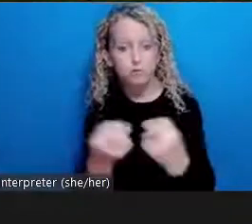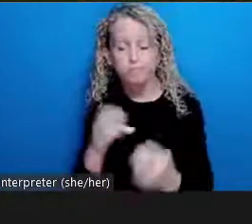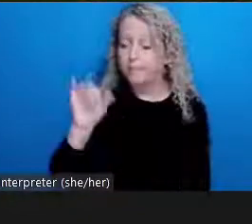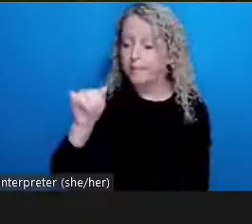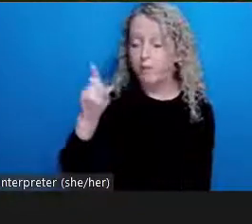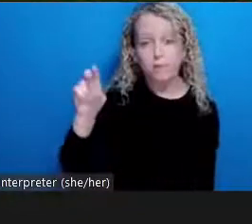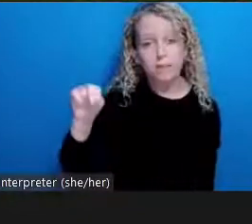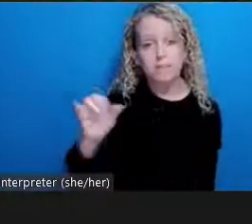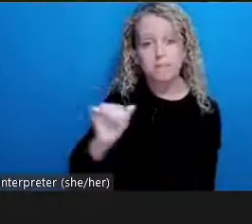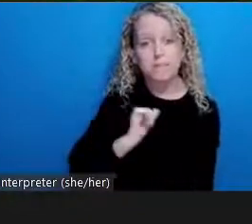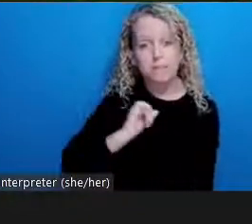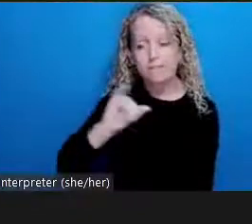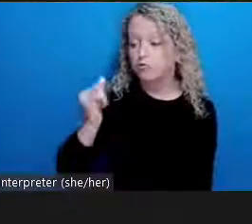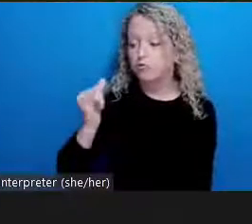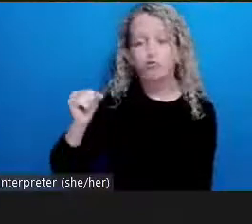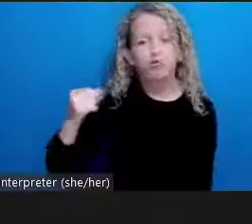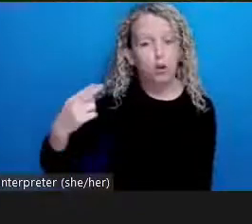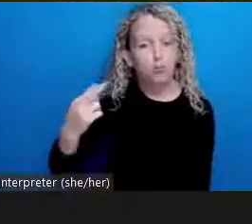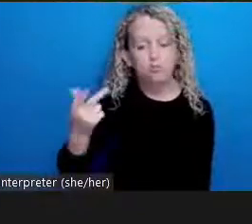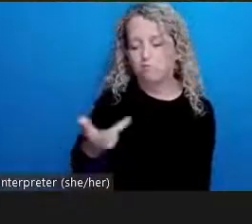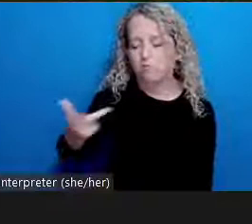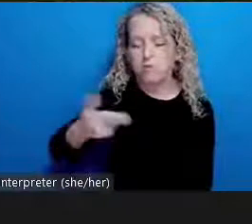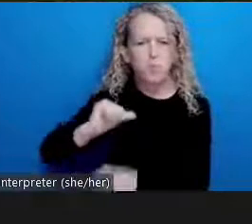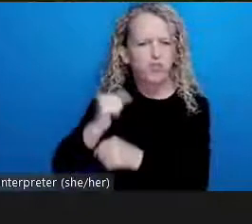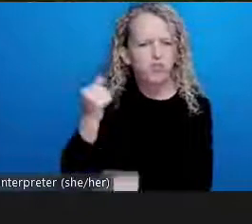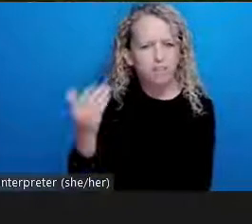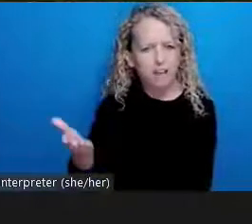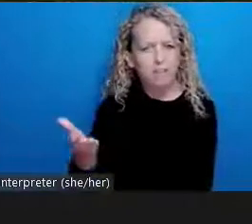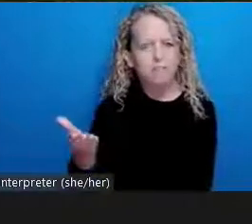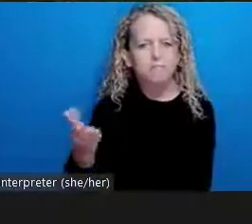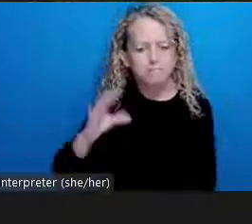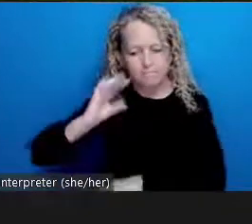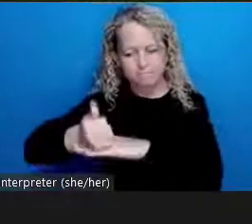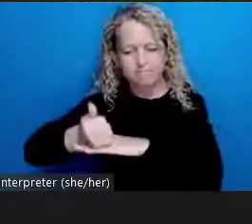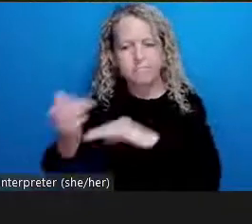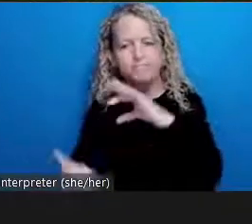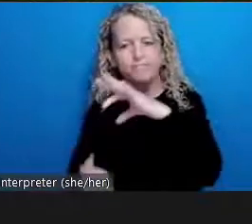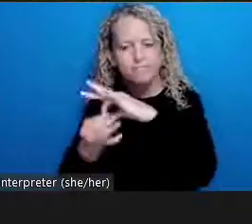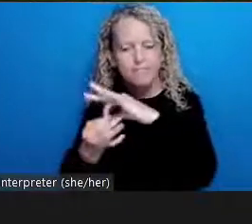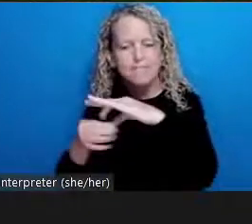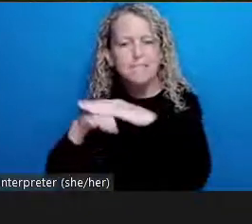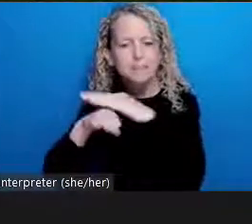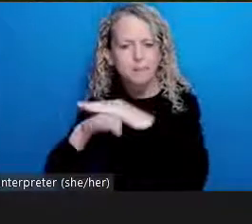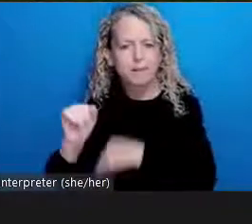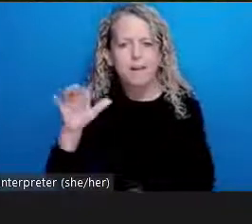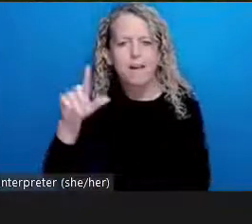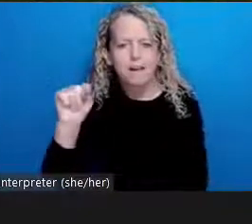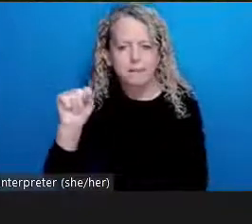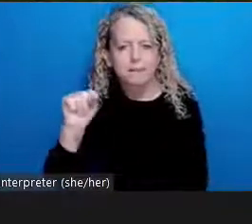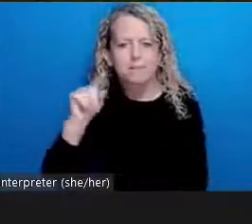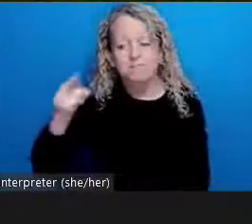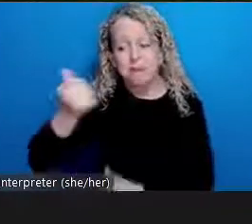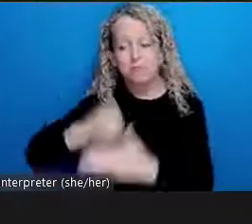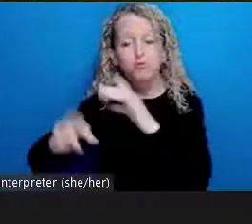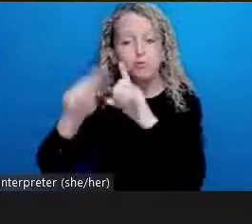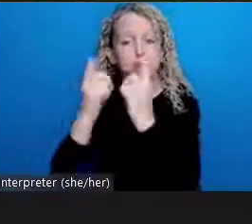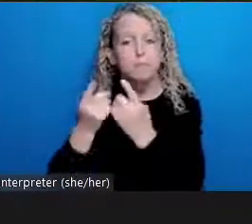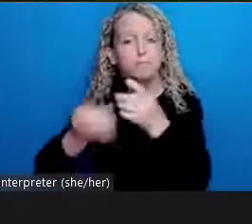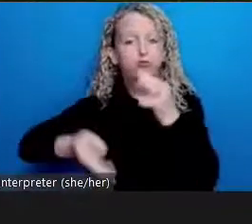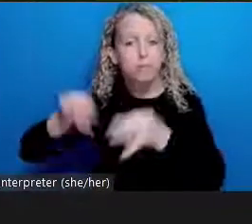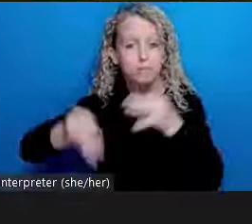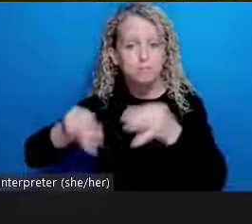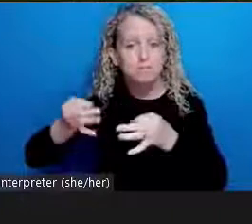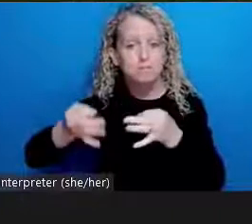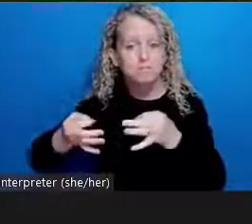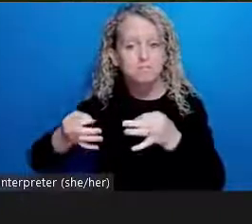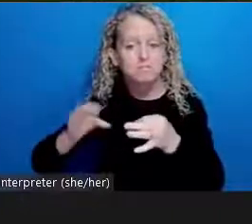Josh work at. This was established under the Accessibility Act, and it's an office within the Department of Justice, and it's responsible